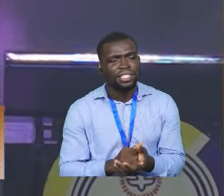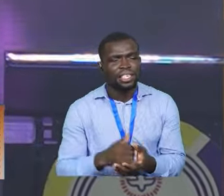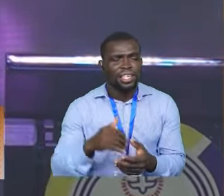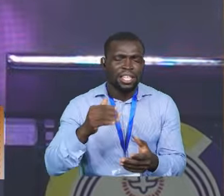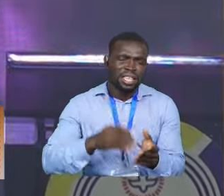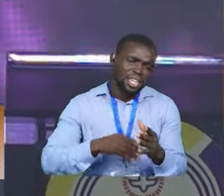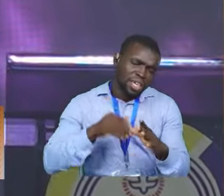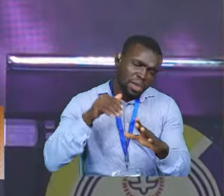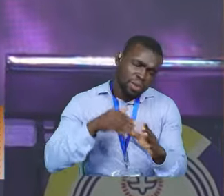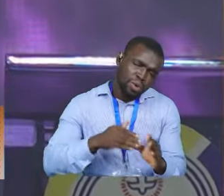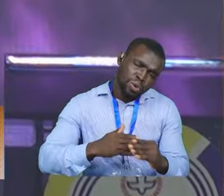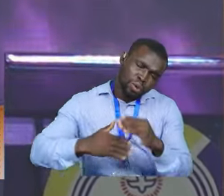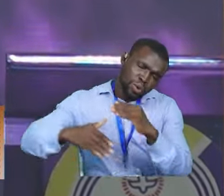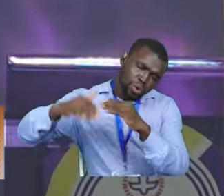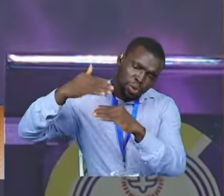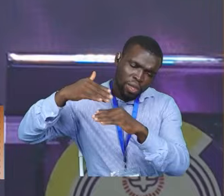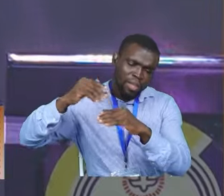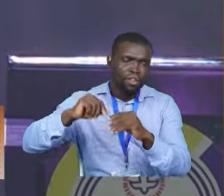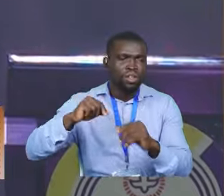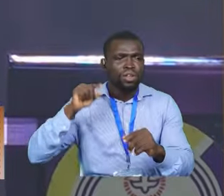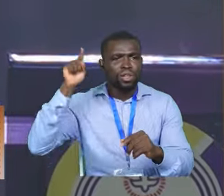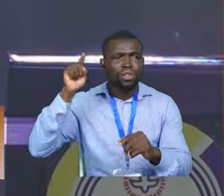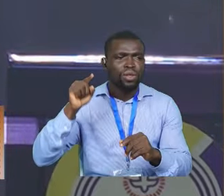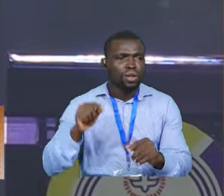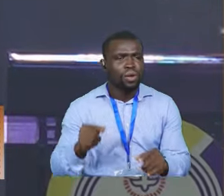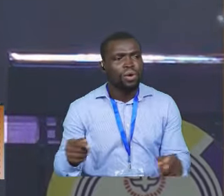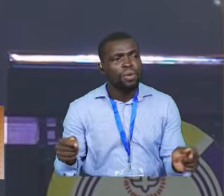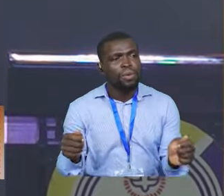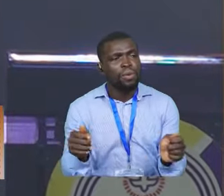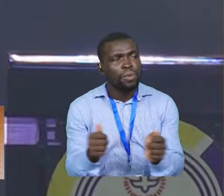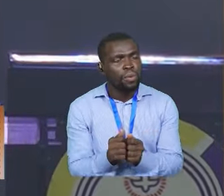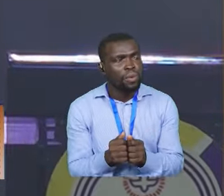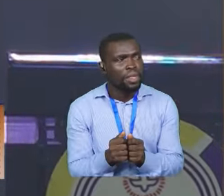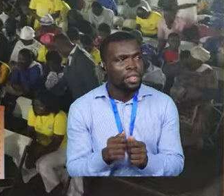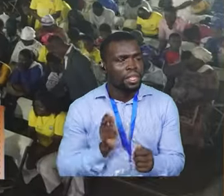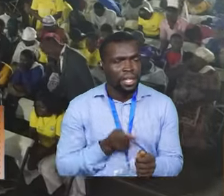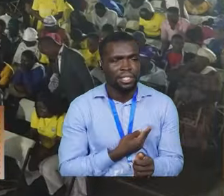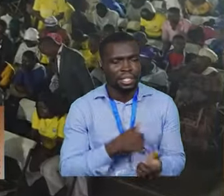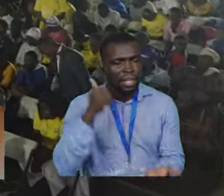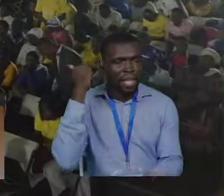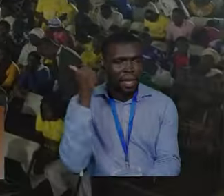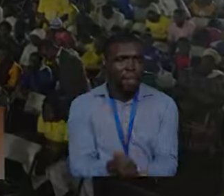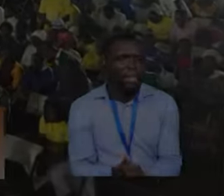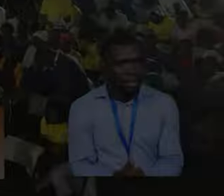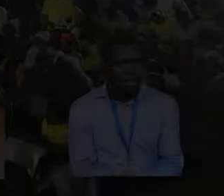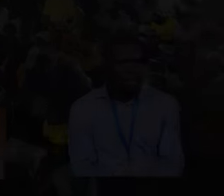amauti. Yeshua, wa Yesu team. Amen.